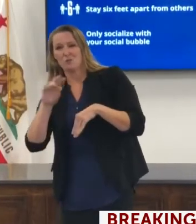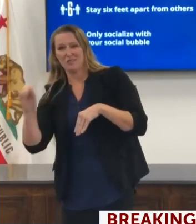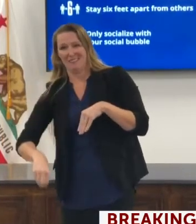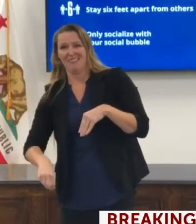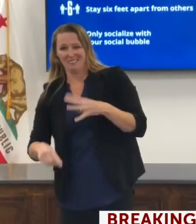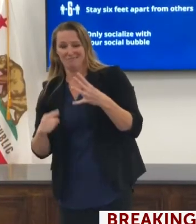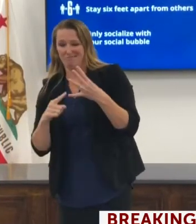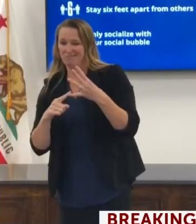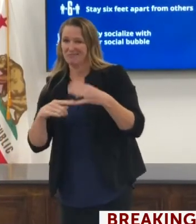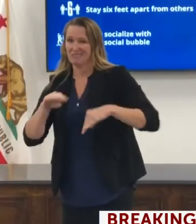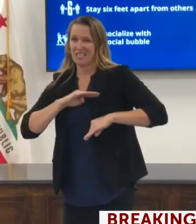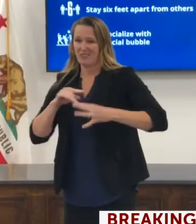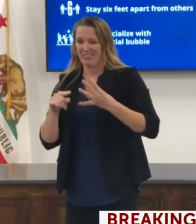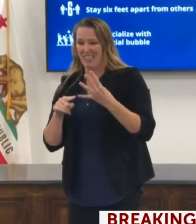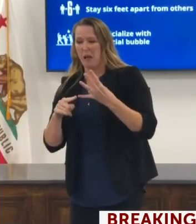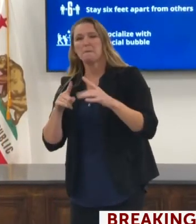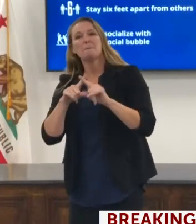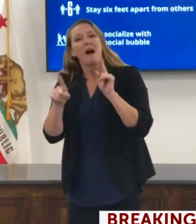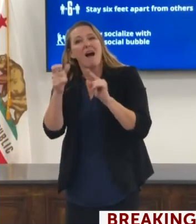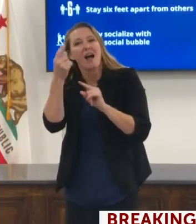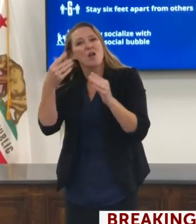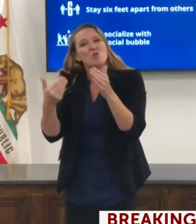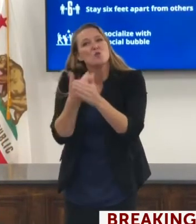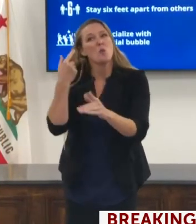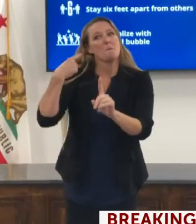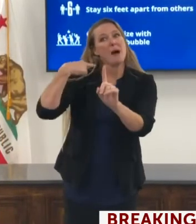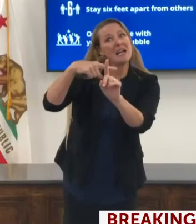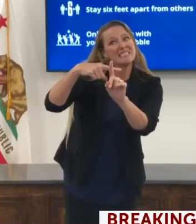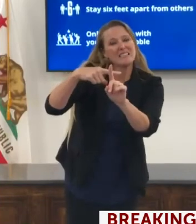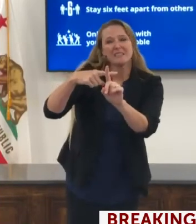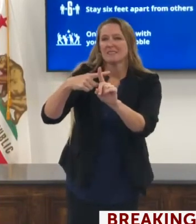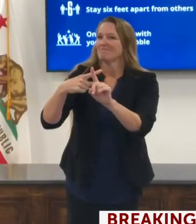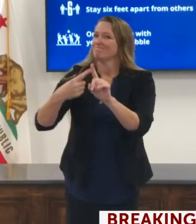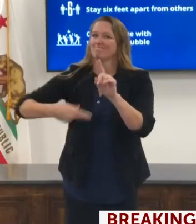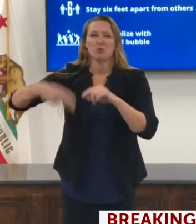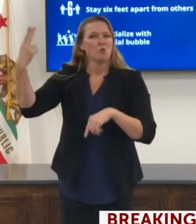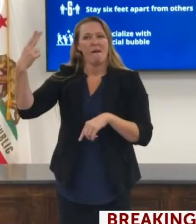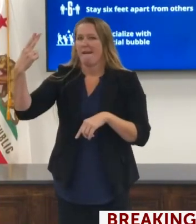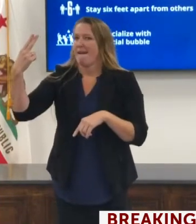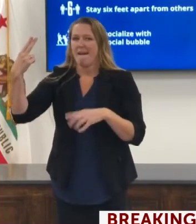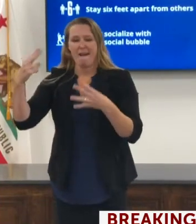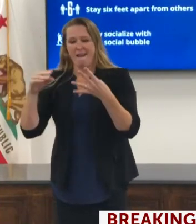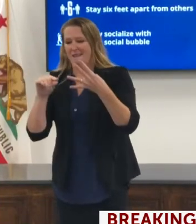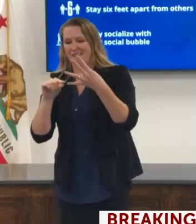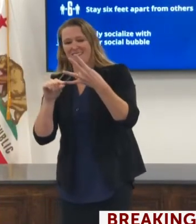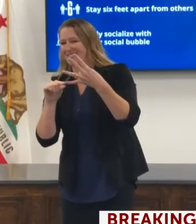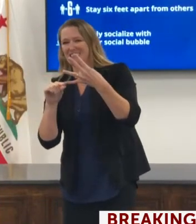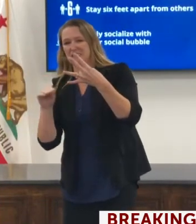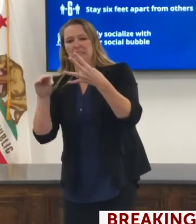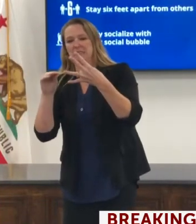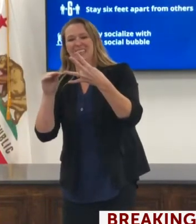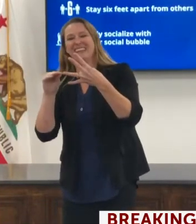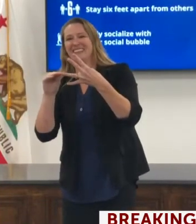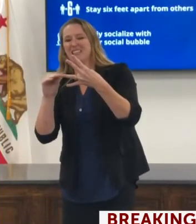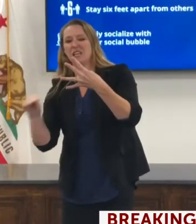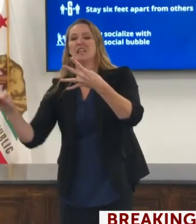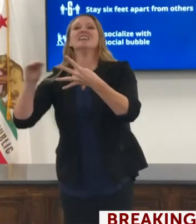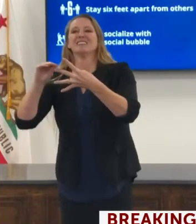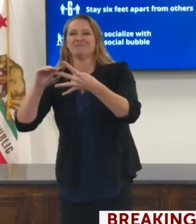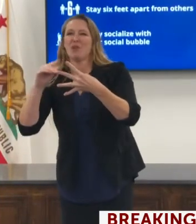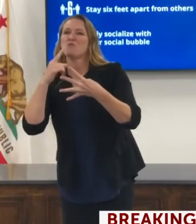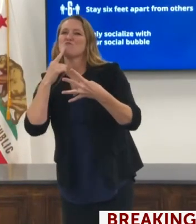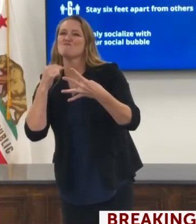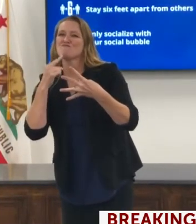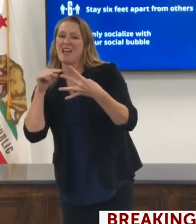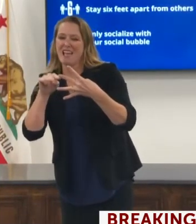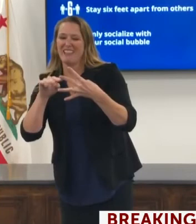countywide. But our case count remains in the above 4 cases per